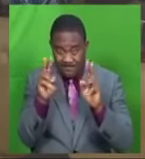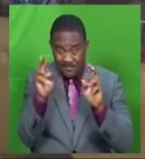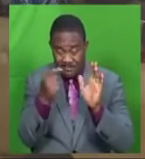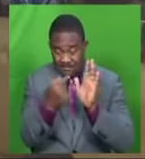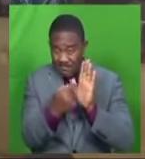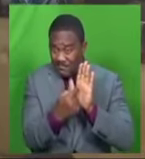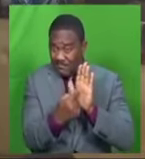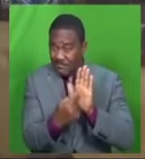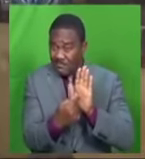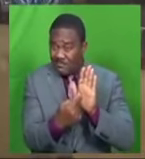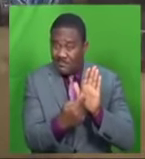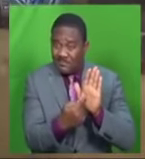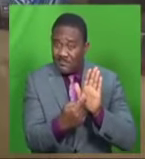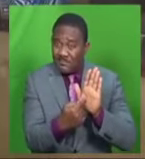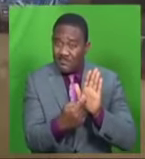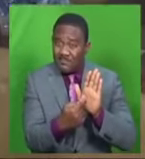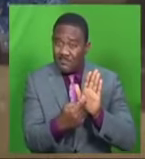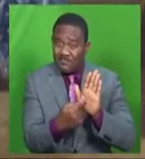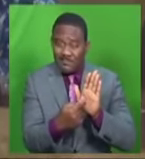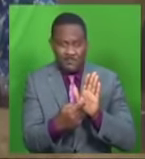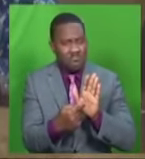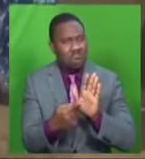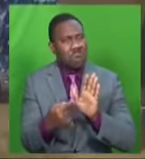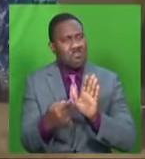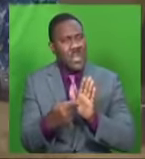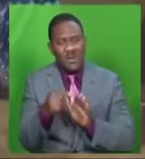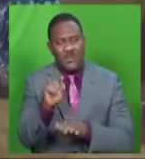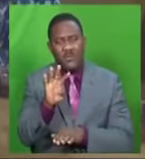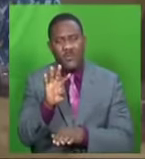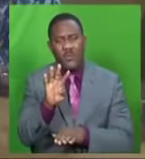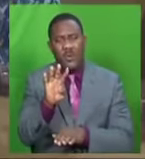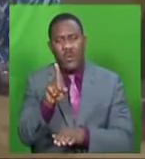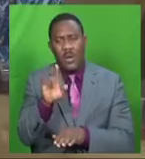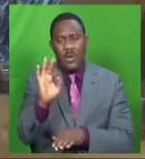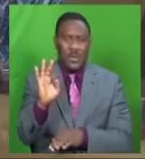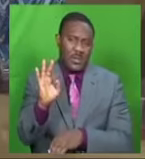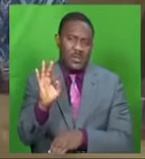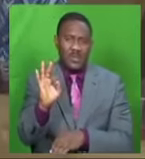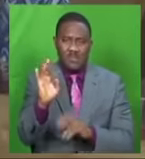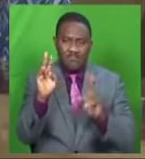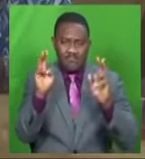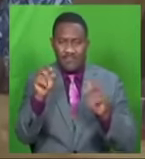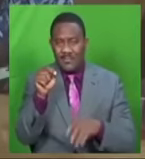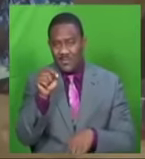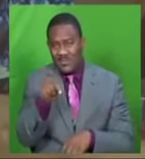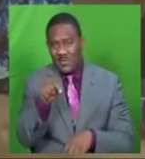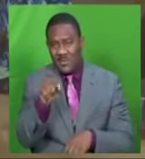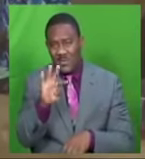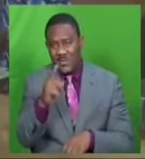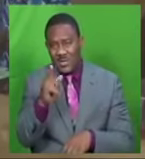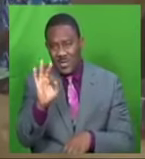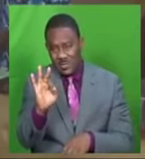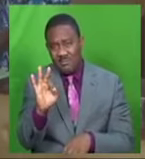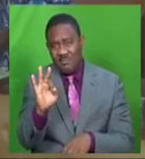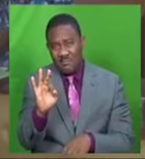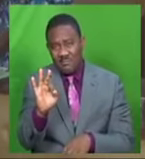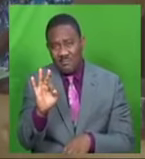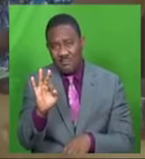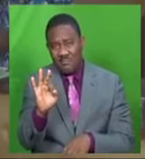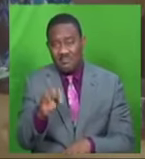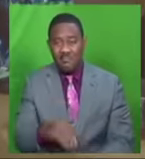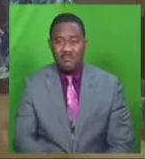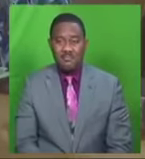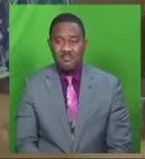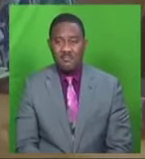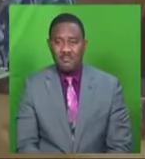that it is a scam. And so scam alert, that should be the title for this. Or better still, 419 budget. Mr.